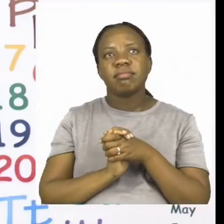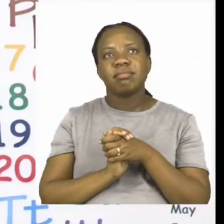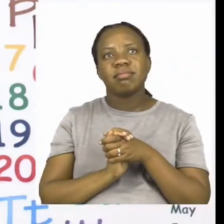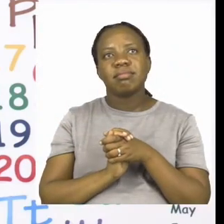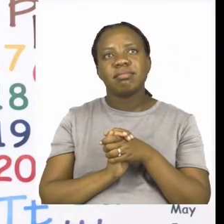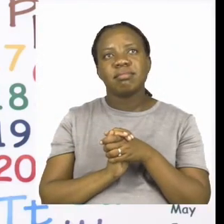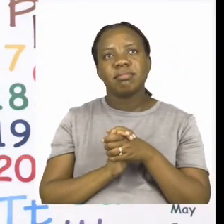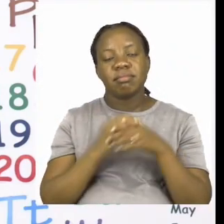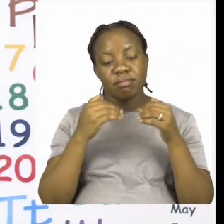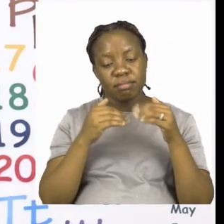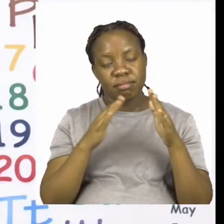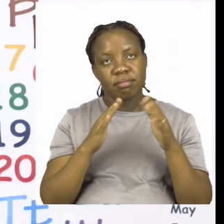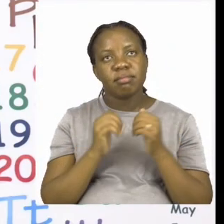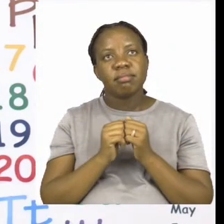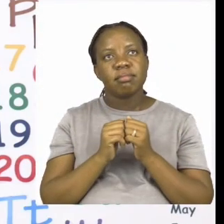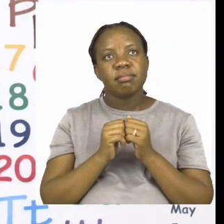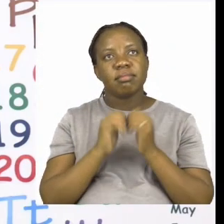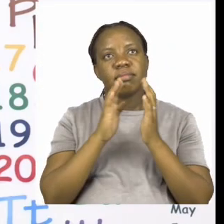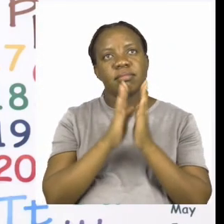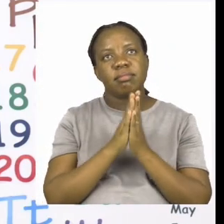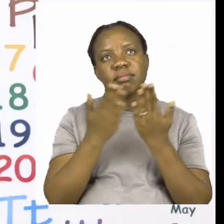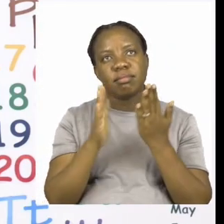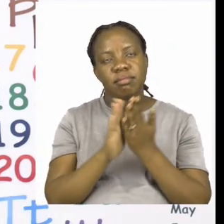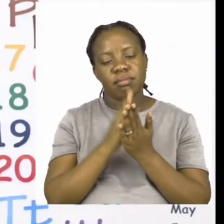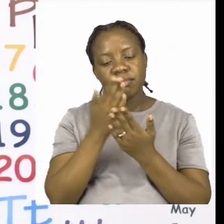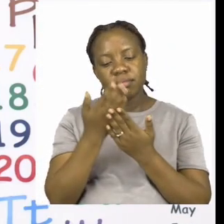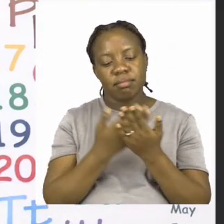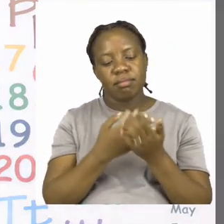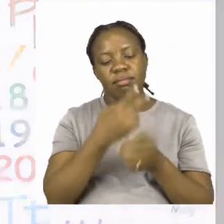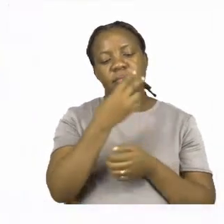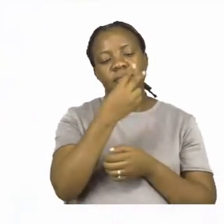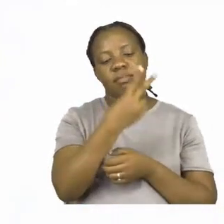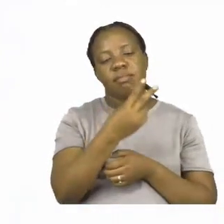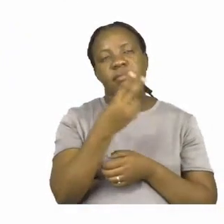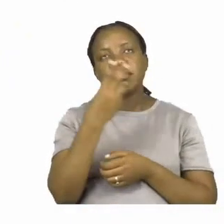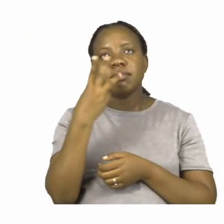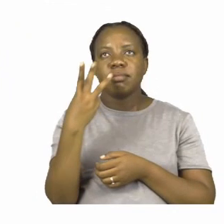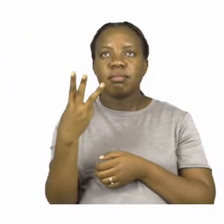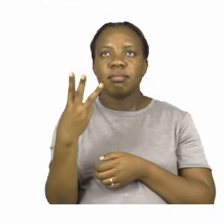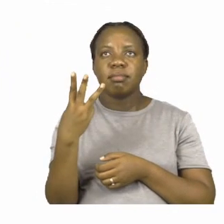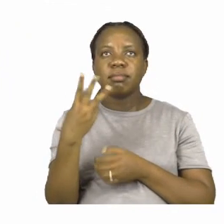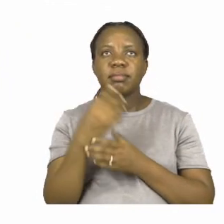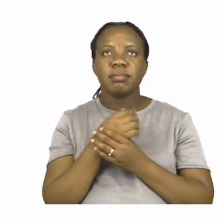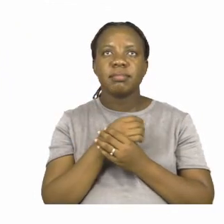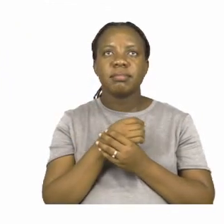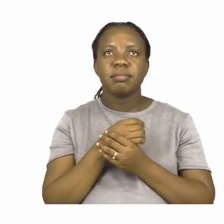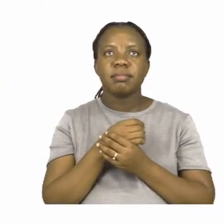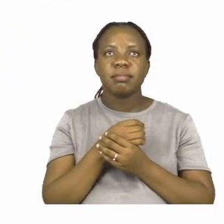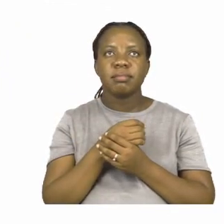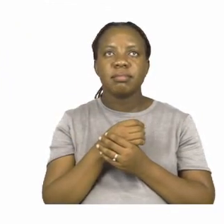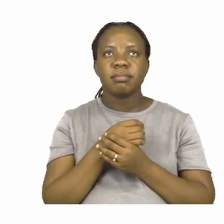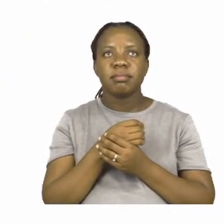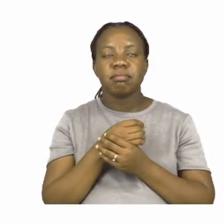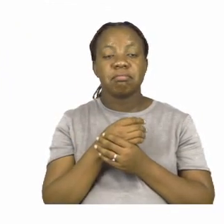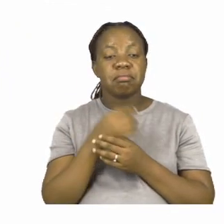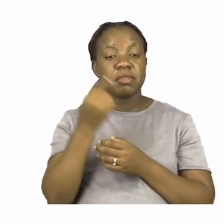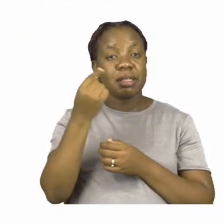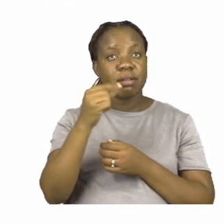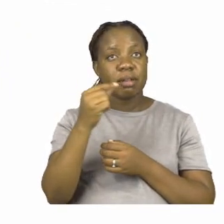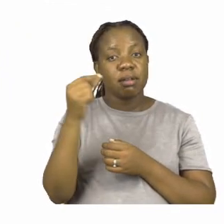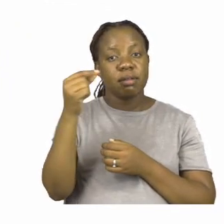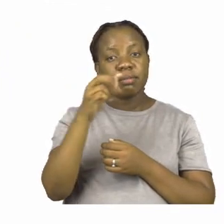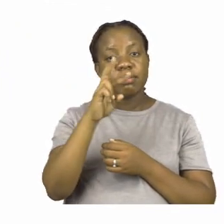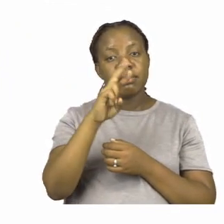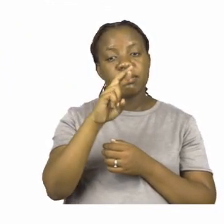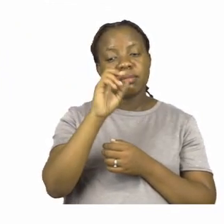Let's start today's lesson on page 23. Now here we are doing some grammar.